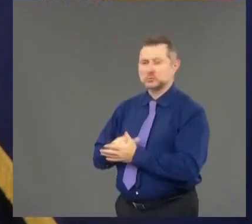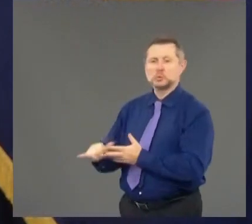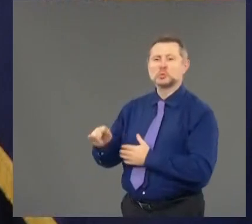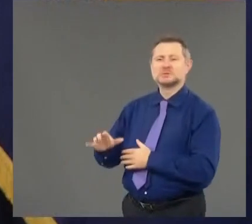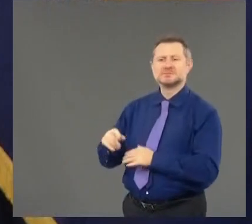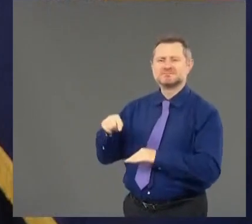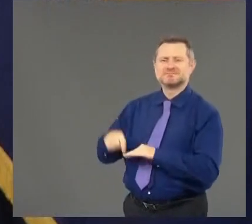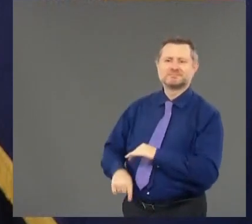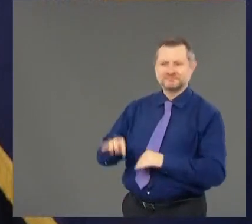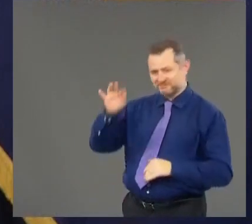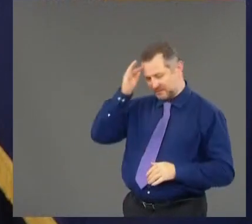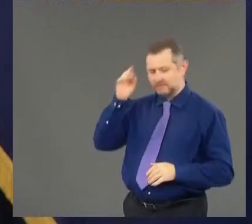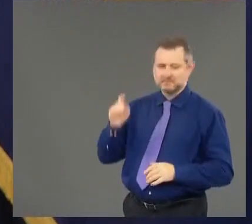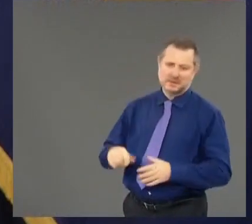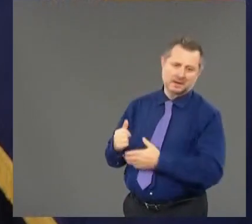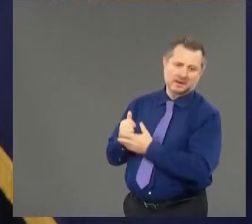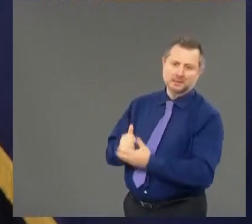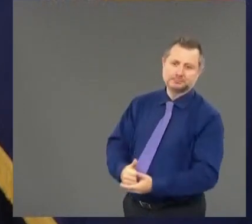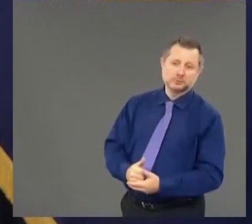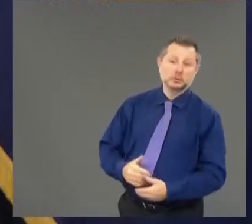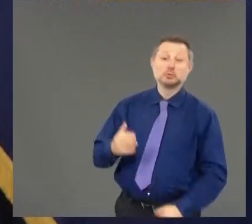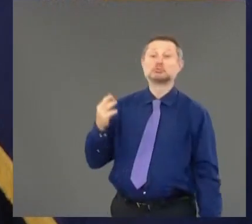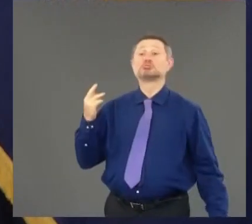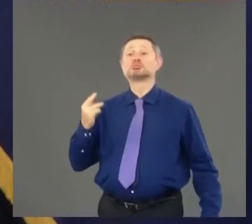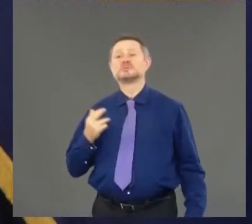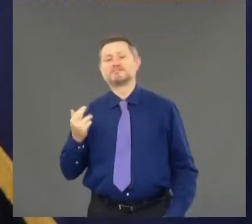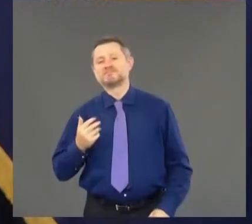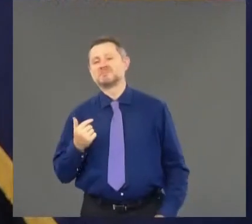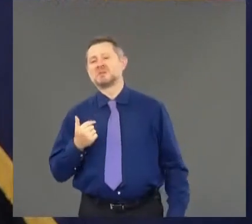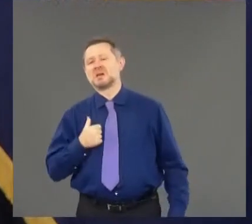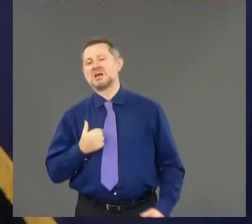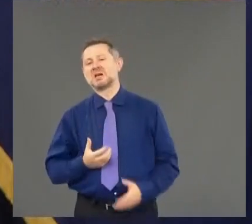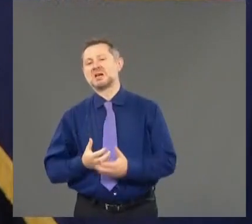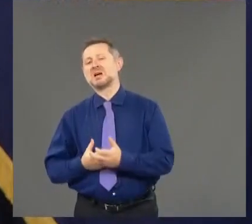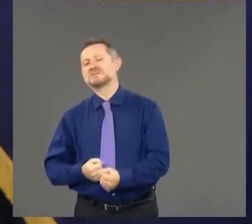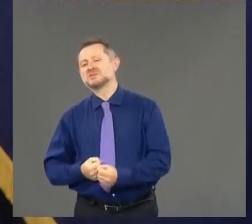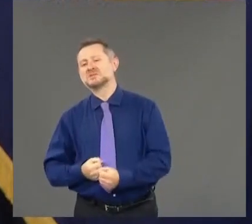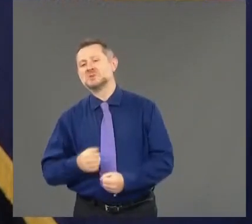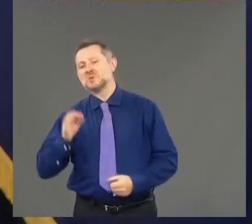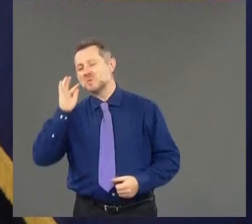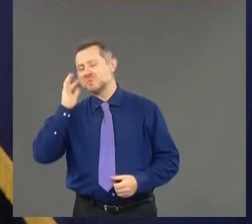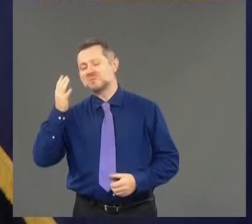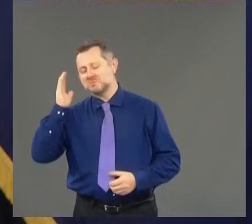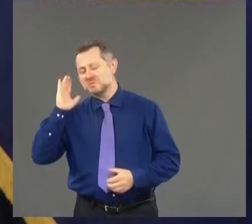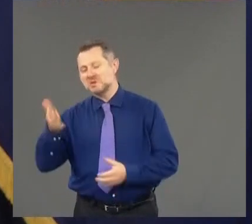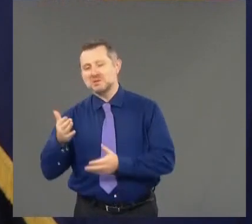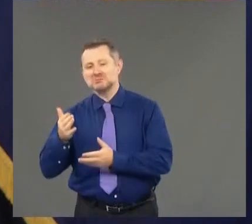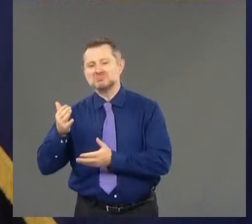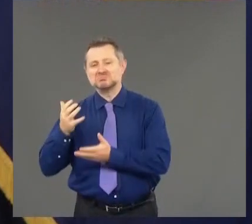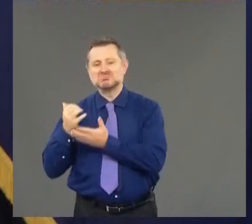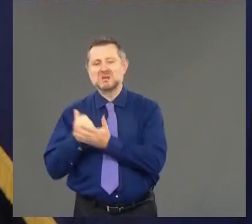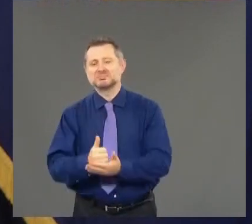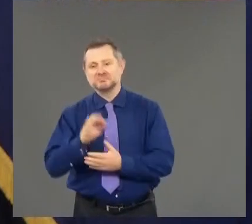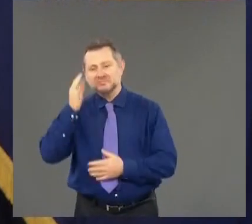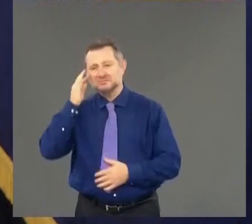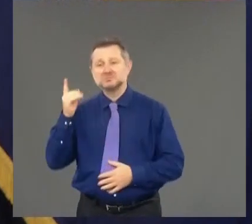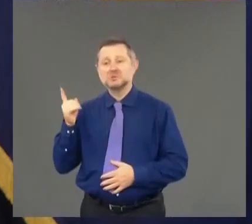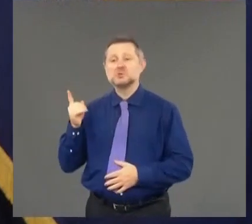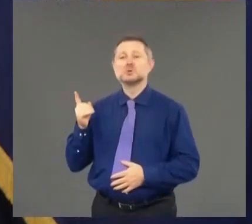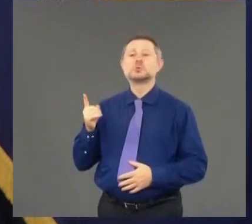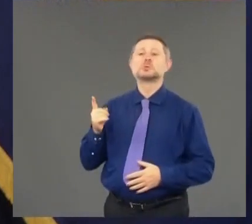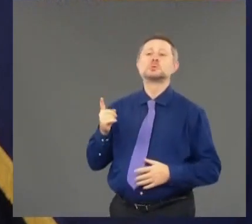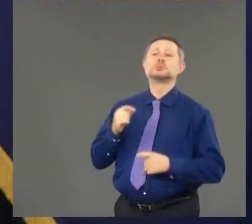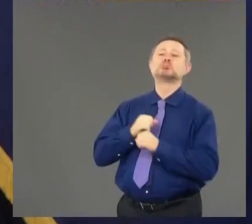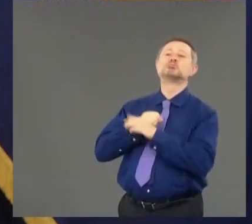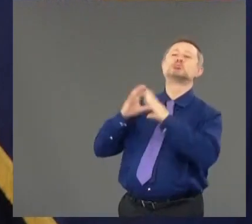help. The reason the federal government, I believe, will be of help, not out of altruism or charity or because they're just a bunch